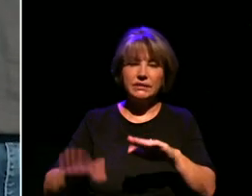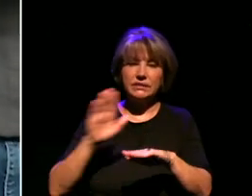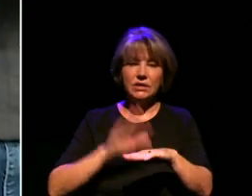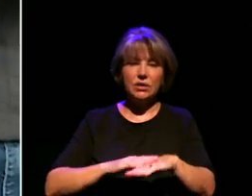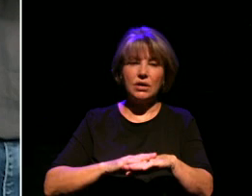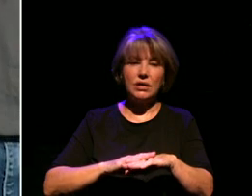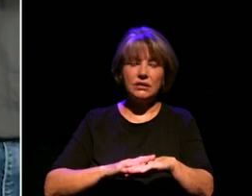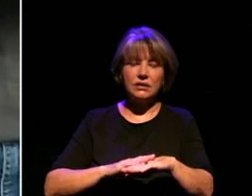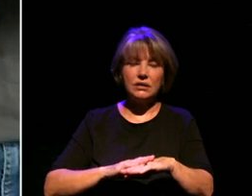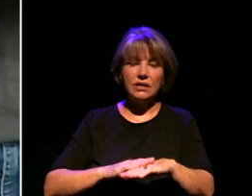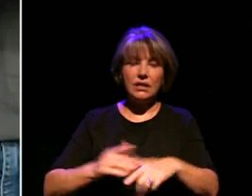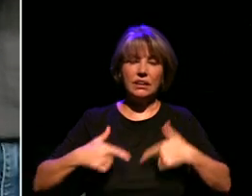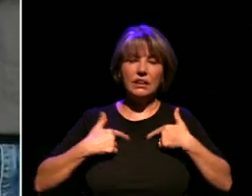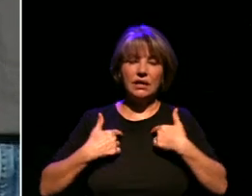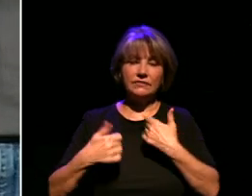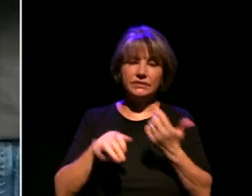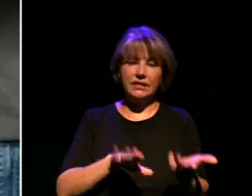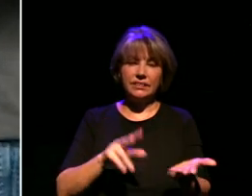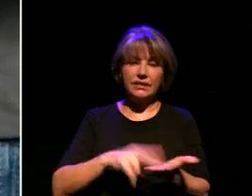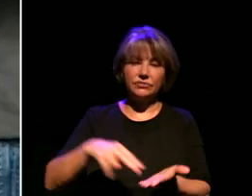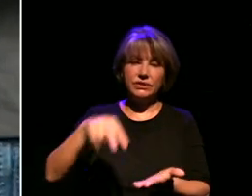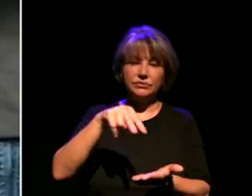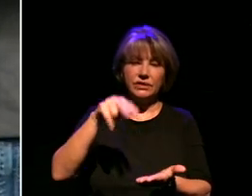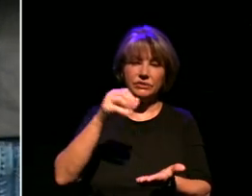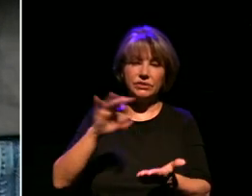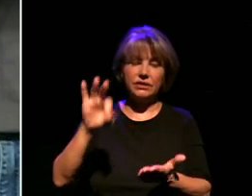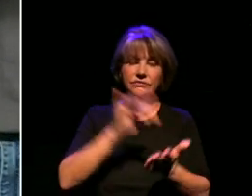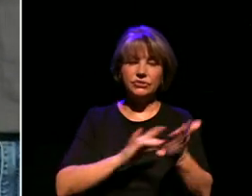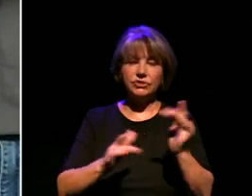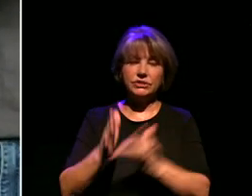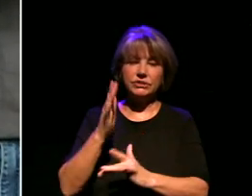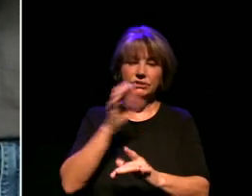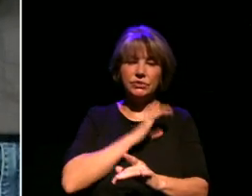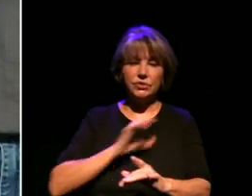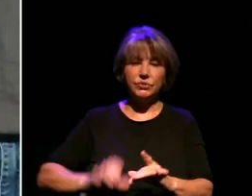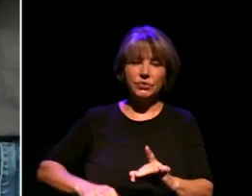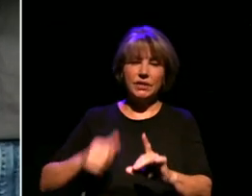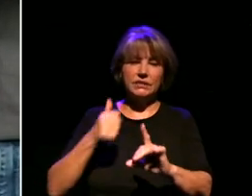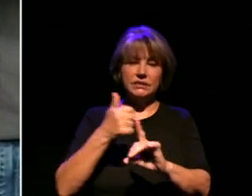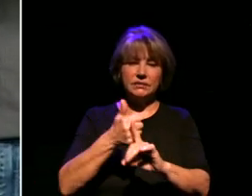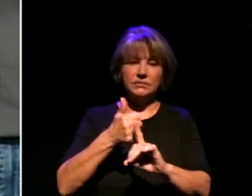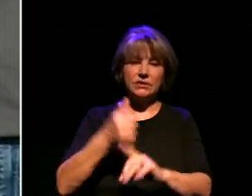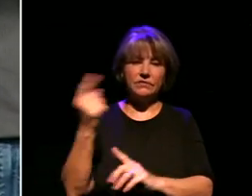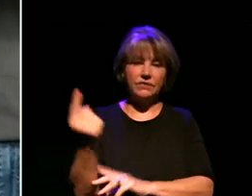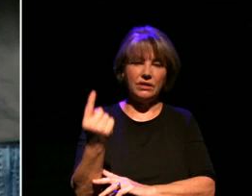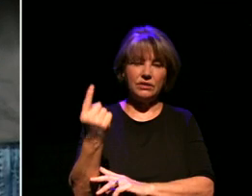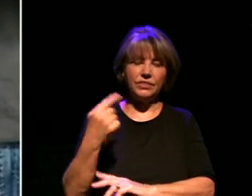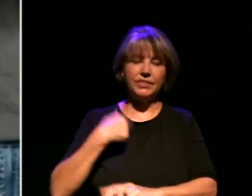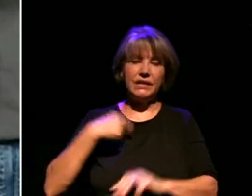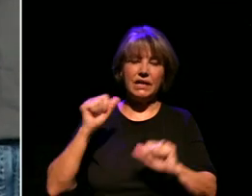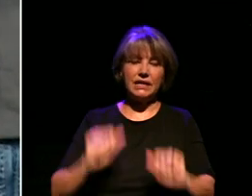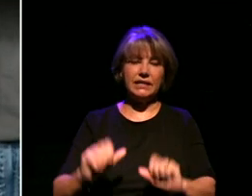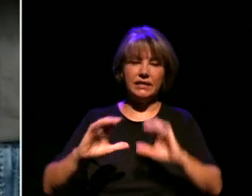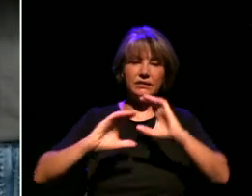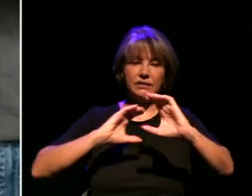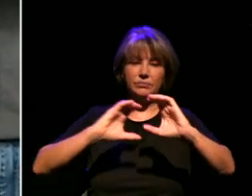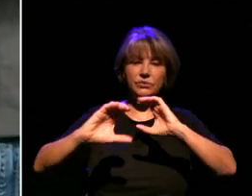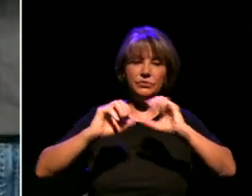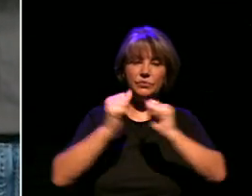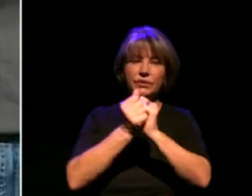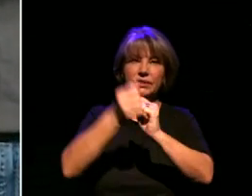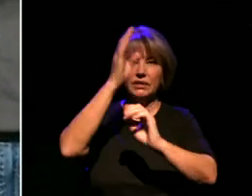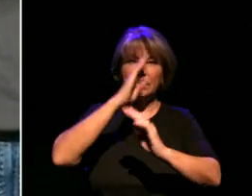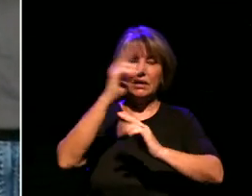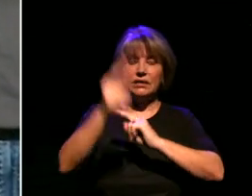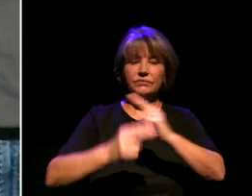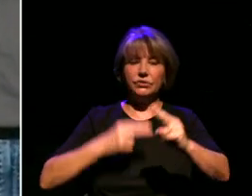life, death, and resurrection of Jesus Christ alone that I am able to commune with the God of the